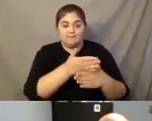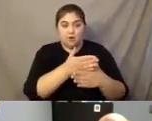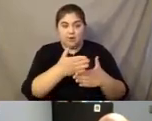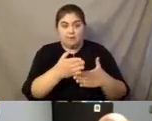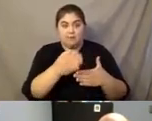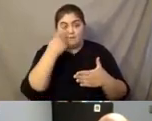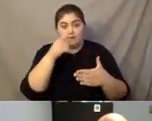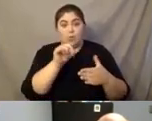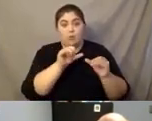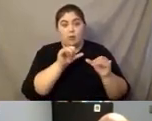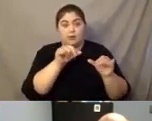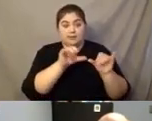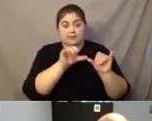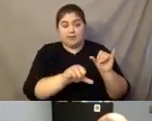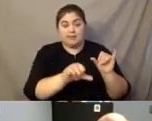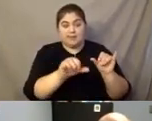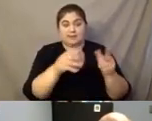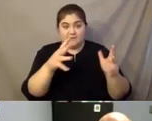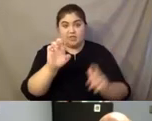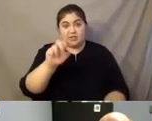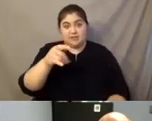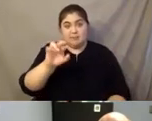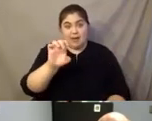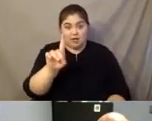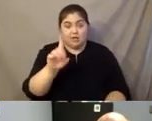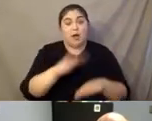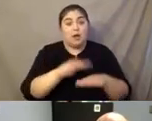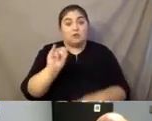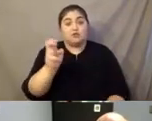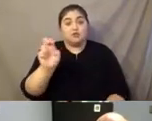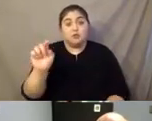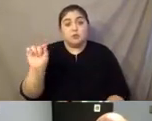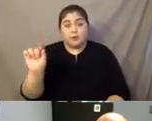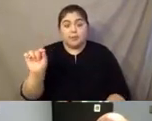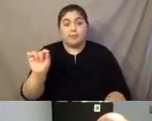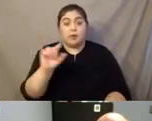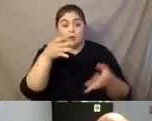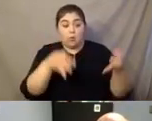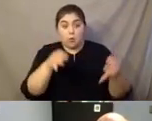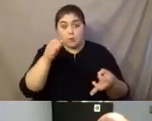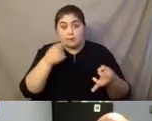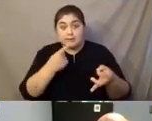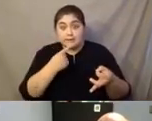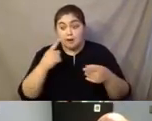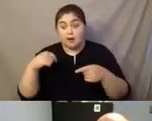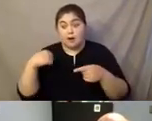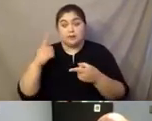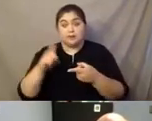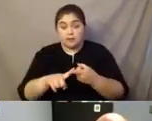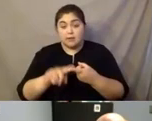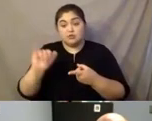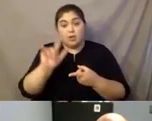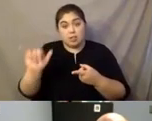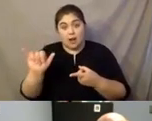matters expired on June 20th. What the court said was that until July